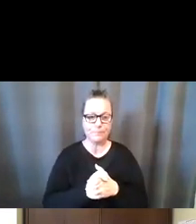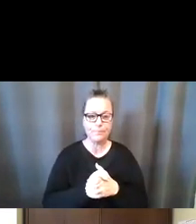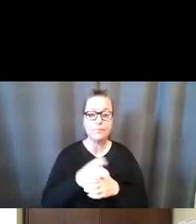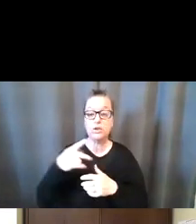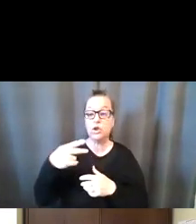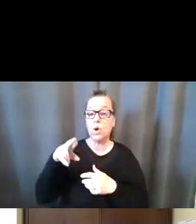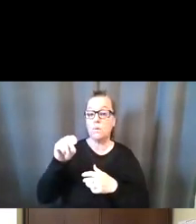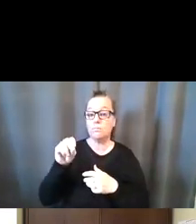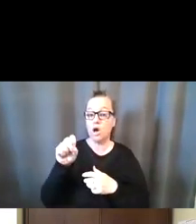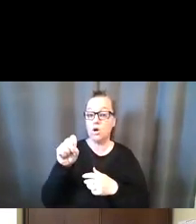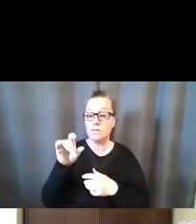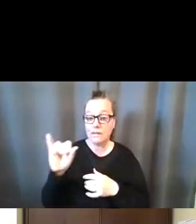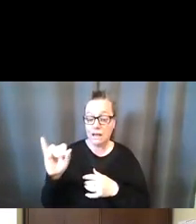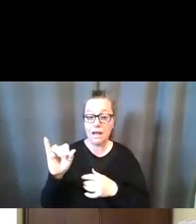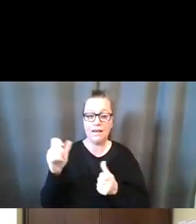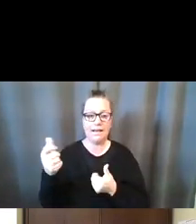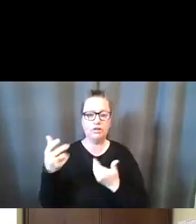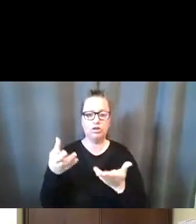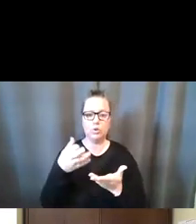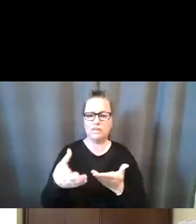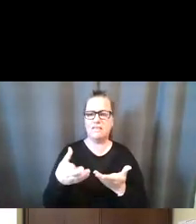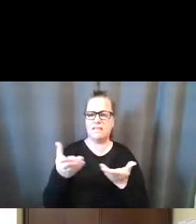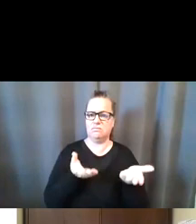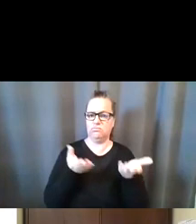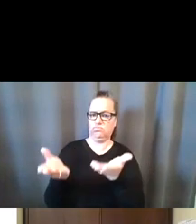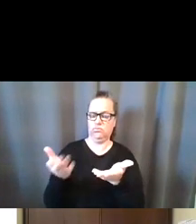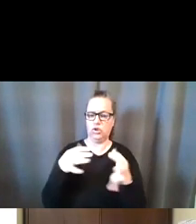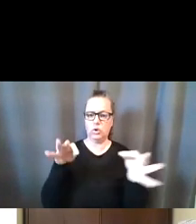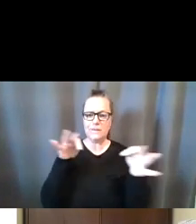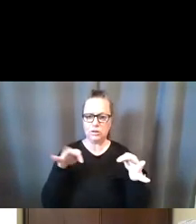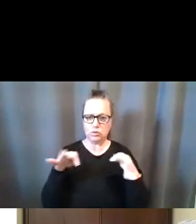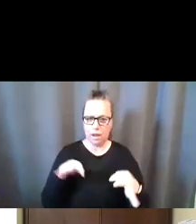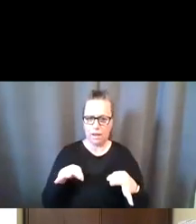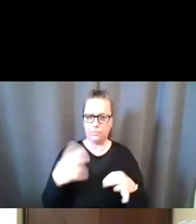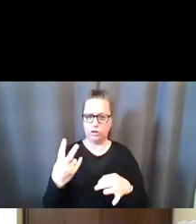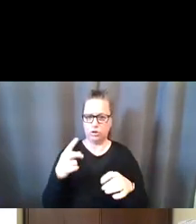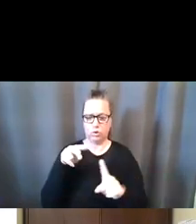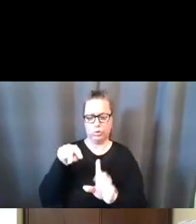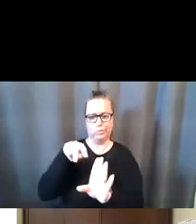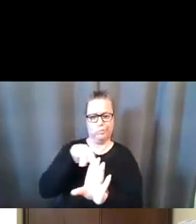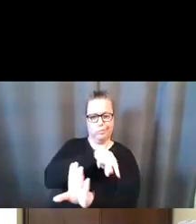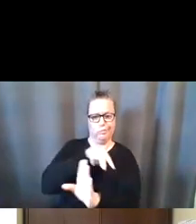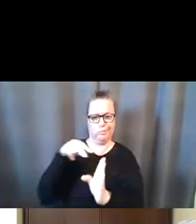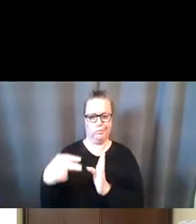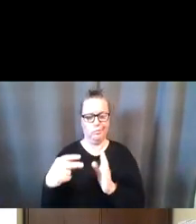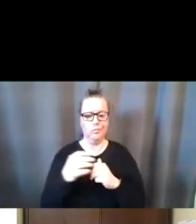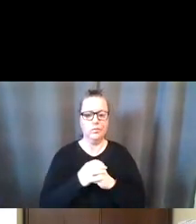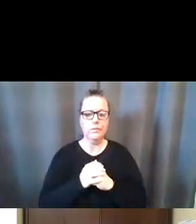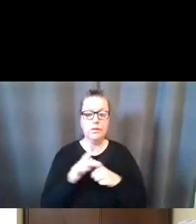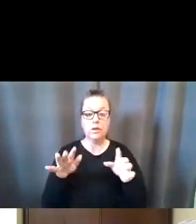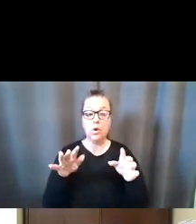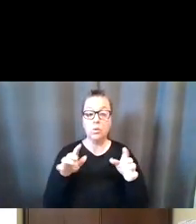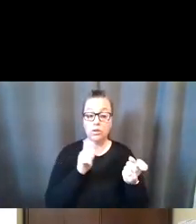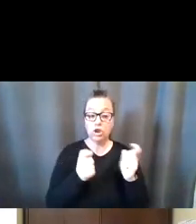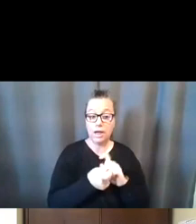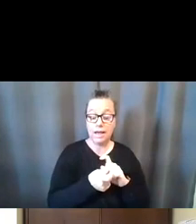introduced the unified value proposition to really describe the two sides of the change coin. We describe change as this